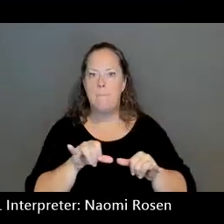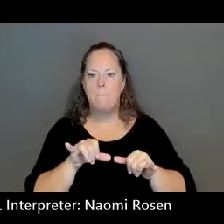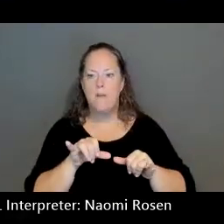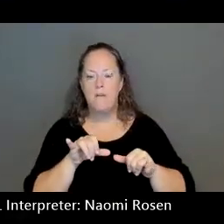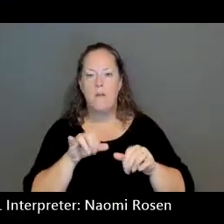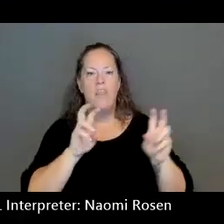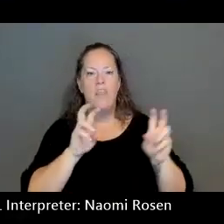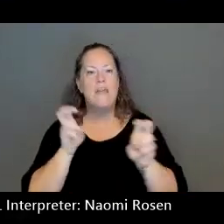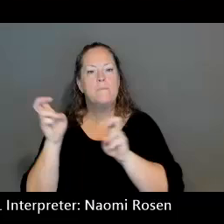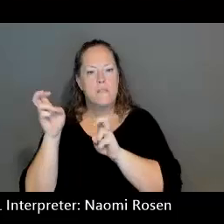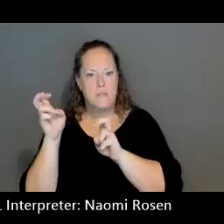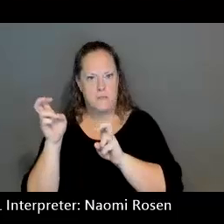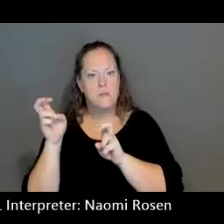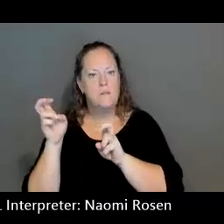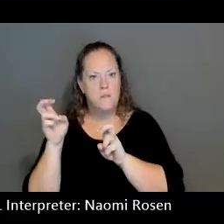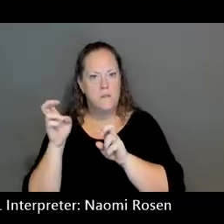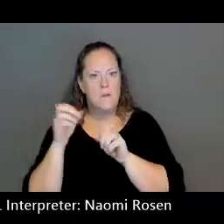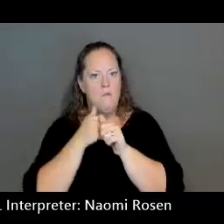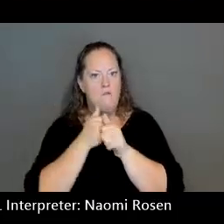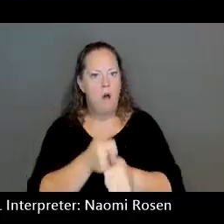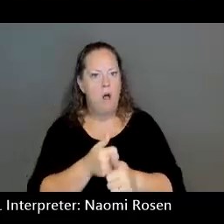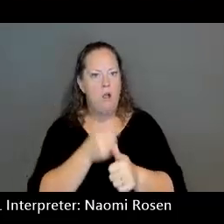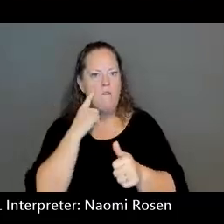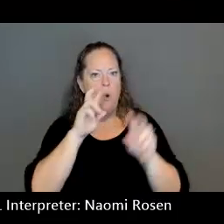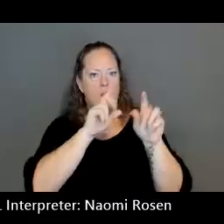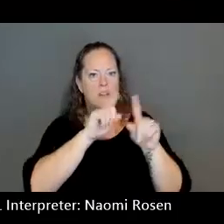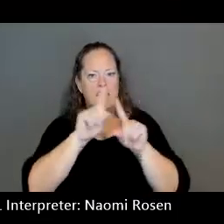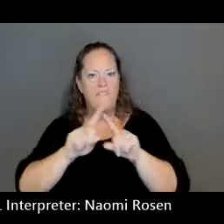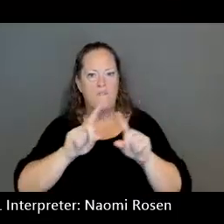themes in them. They all have